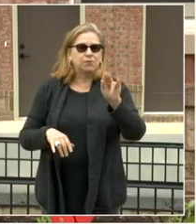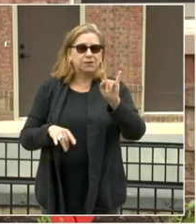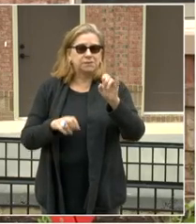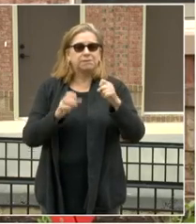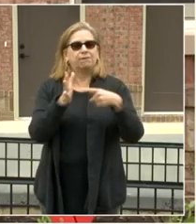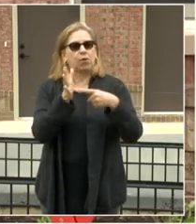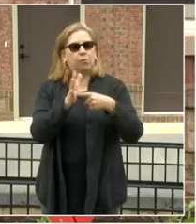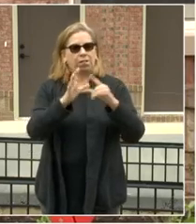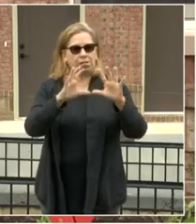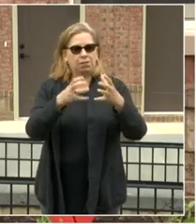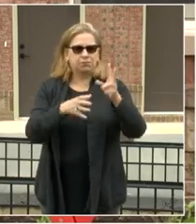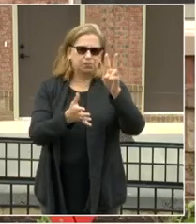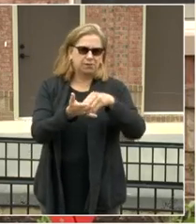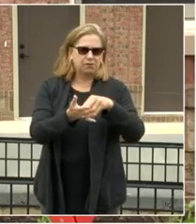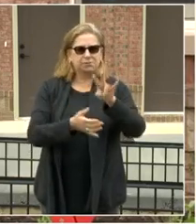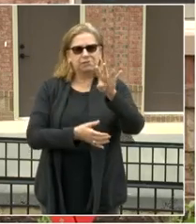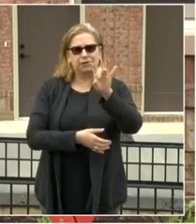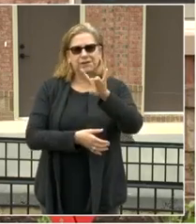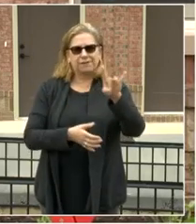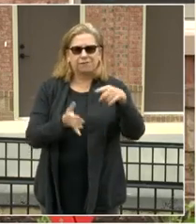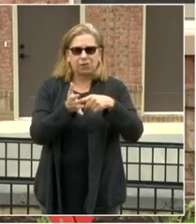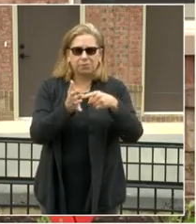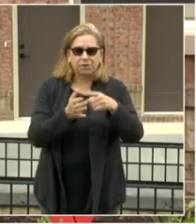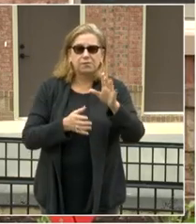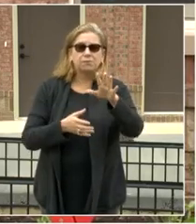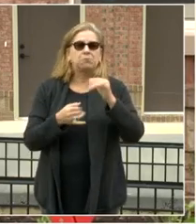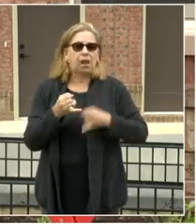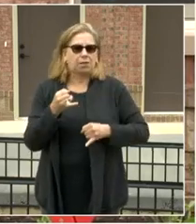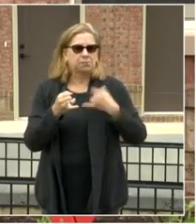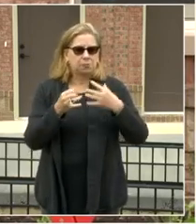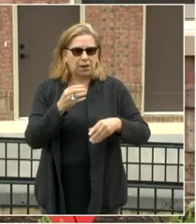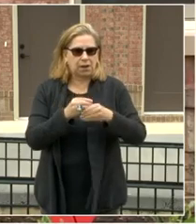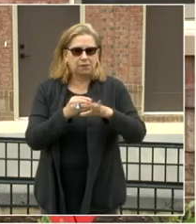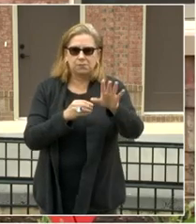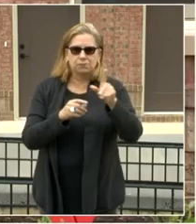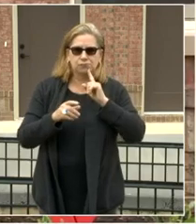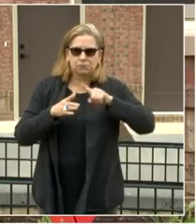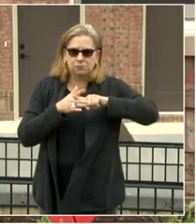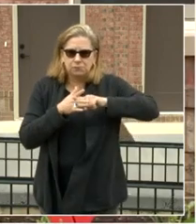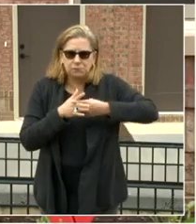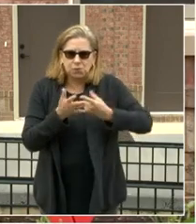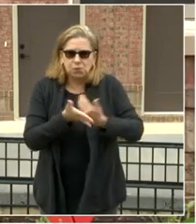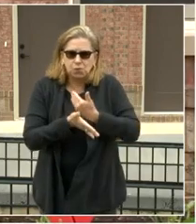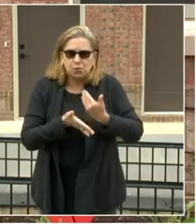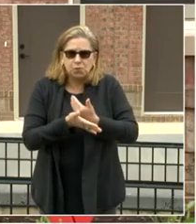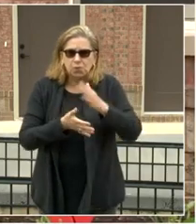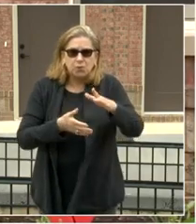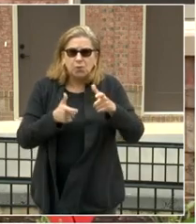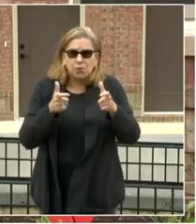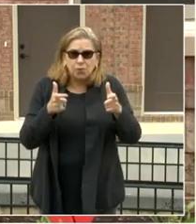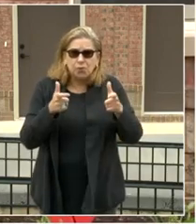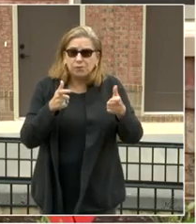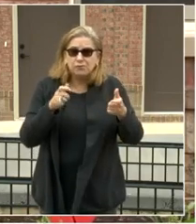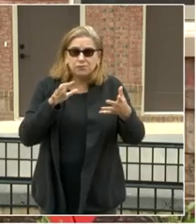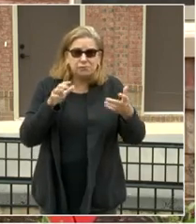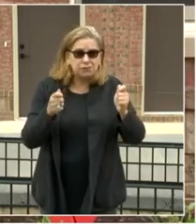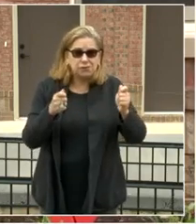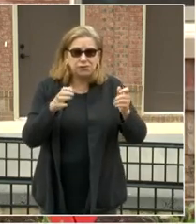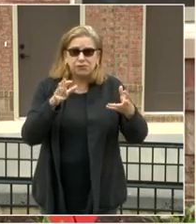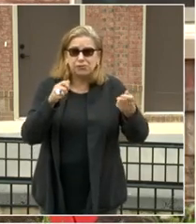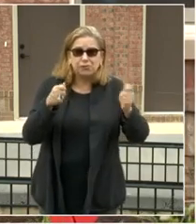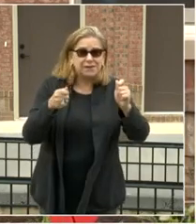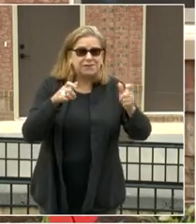deliver. While today is a huge day for us, we will continue to transform this campus into a world-class